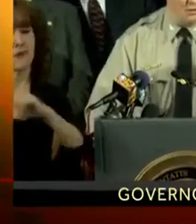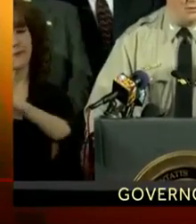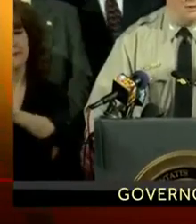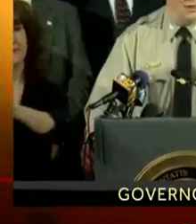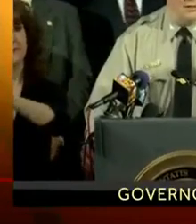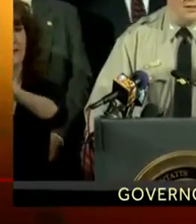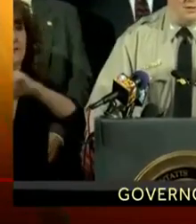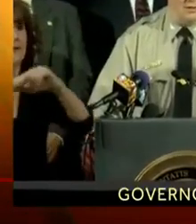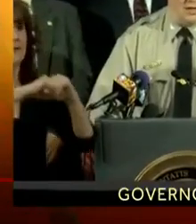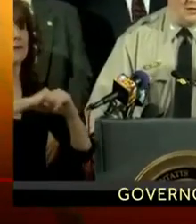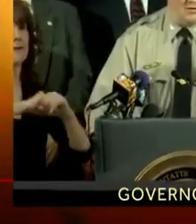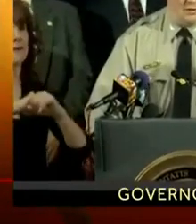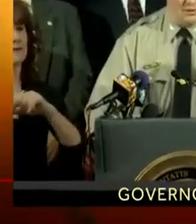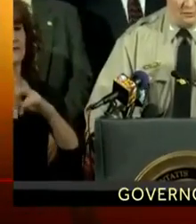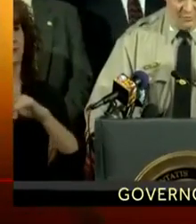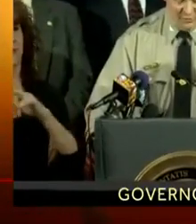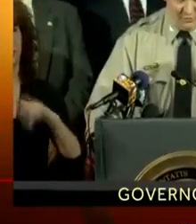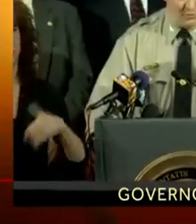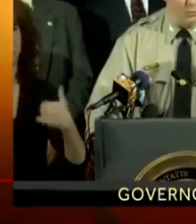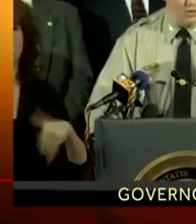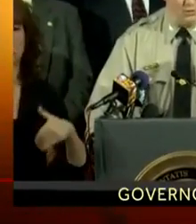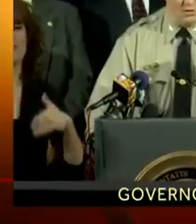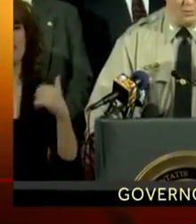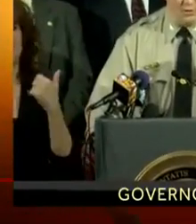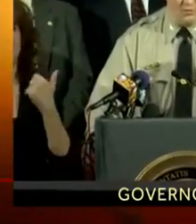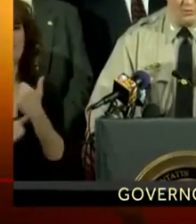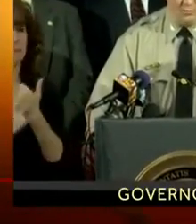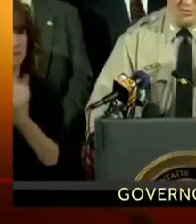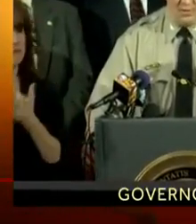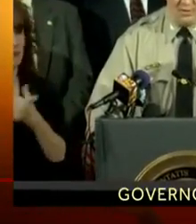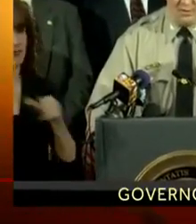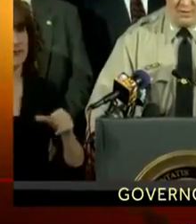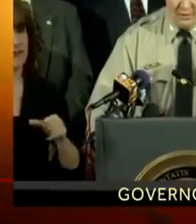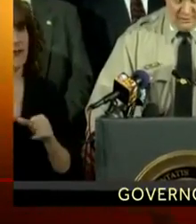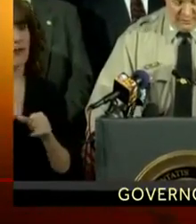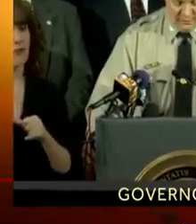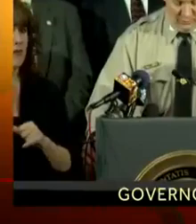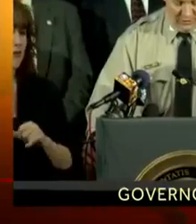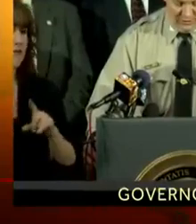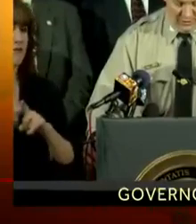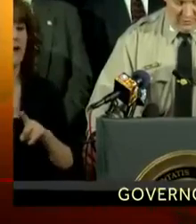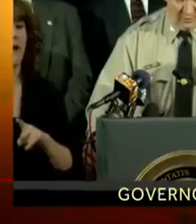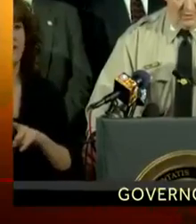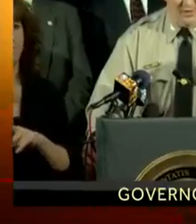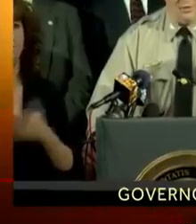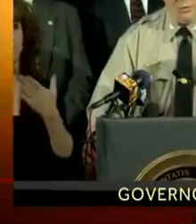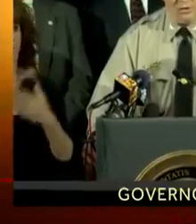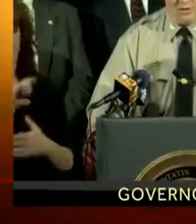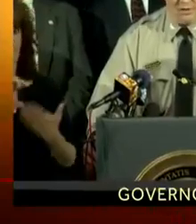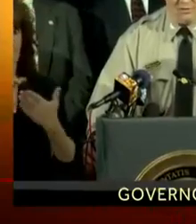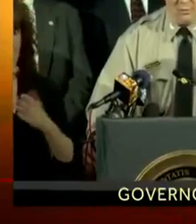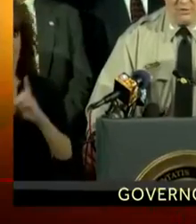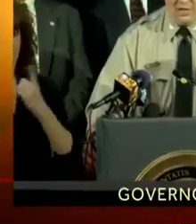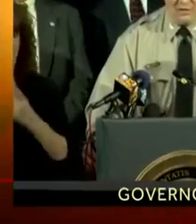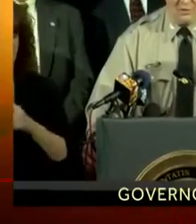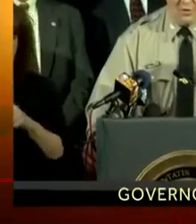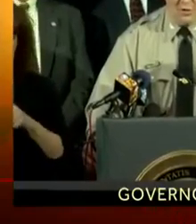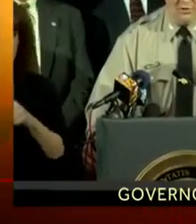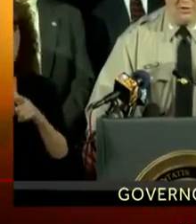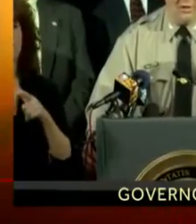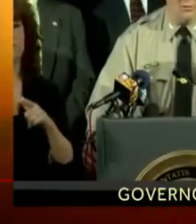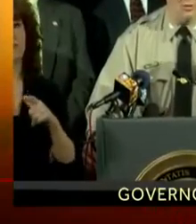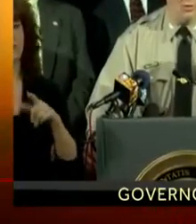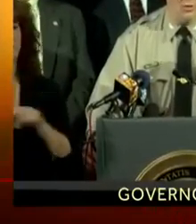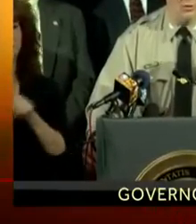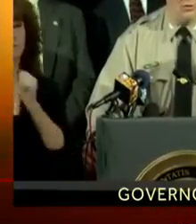protect, starting ideally with the hottest areas first, which we're waiting for that briefing from BPD right now, and then work in concert with the National